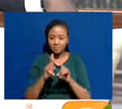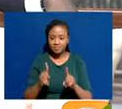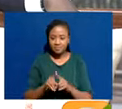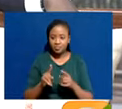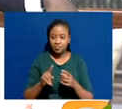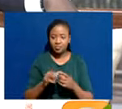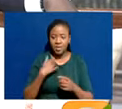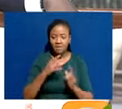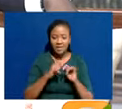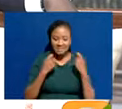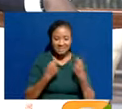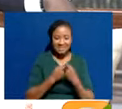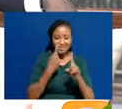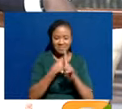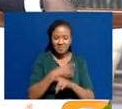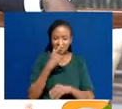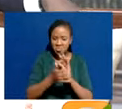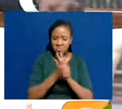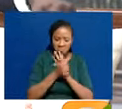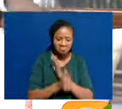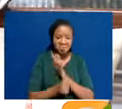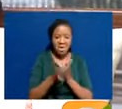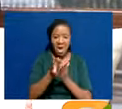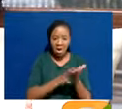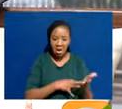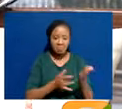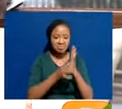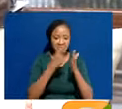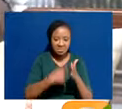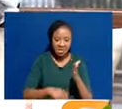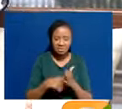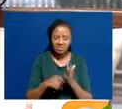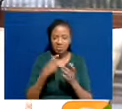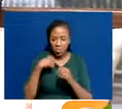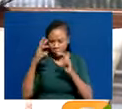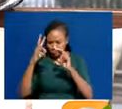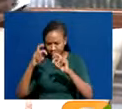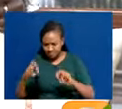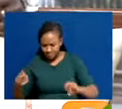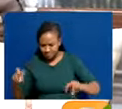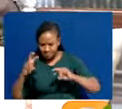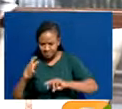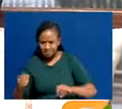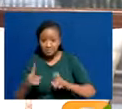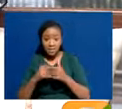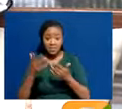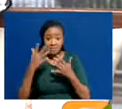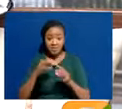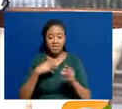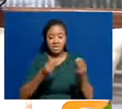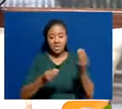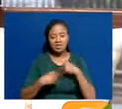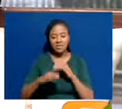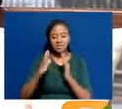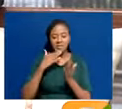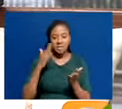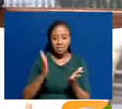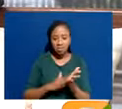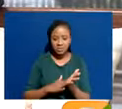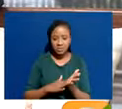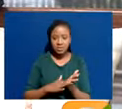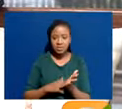has, tax masters. It has that entire team that has scrutinized. And when they scrutinize, they give us an interim report and say, look, these